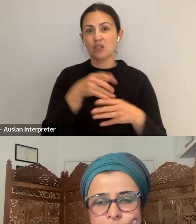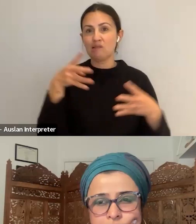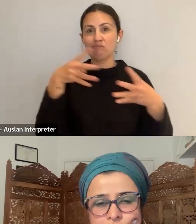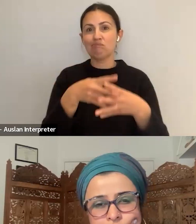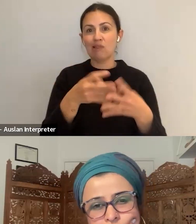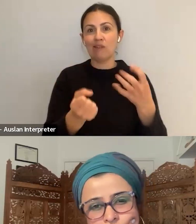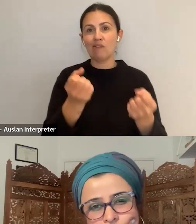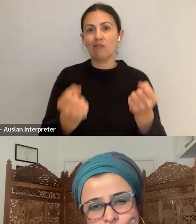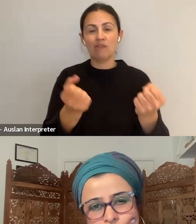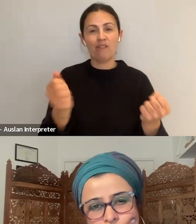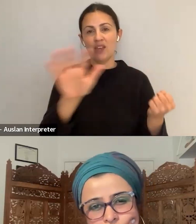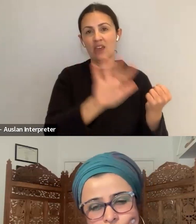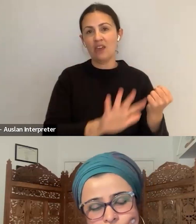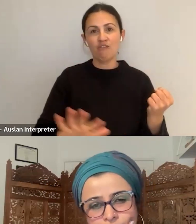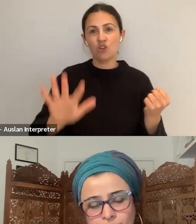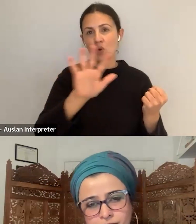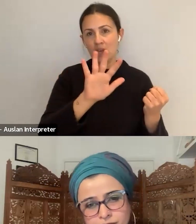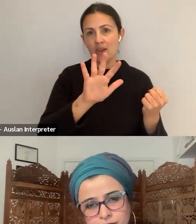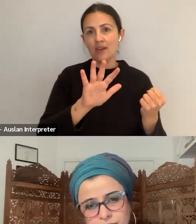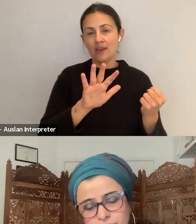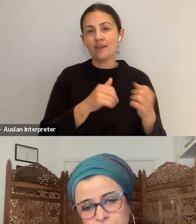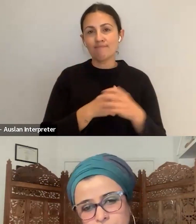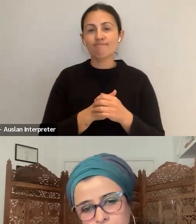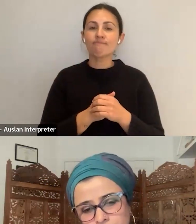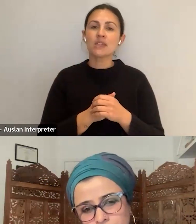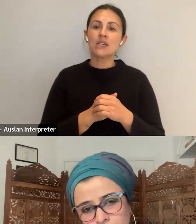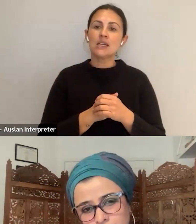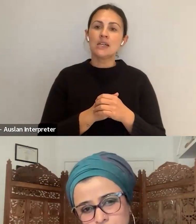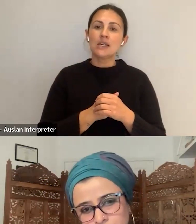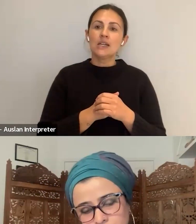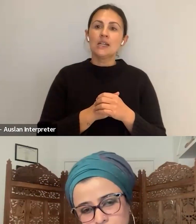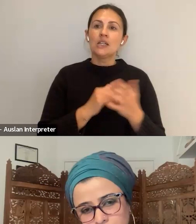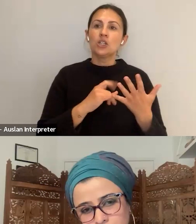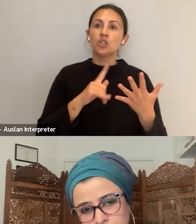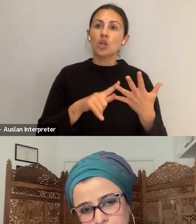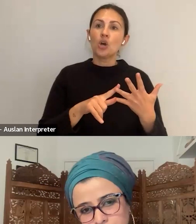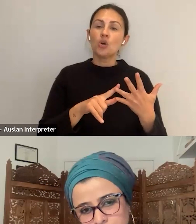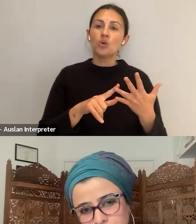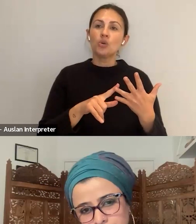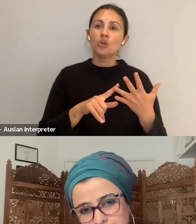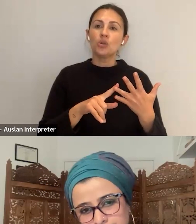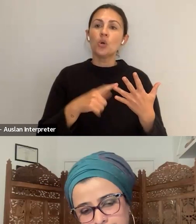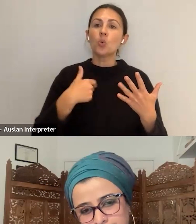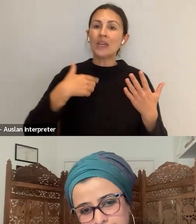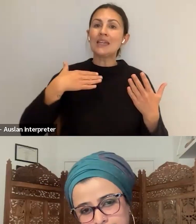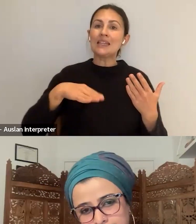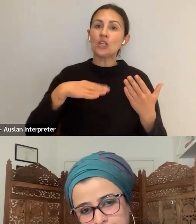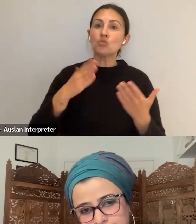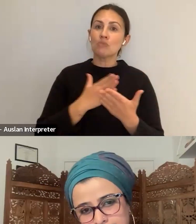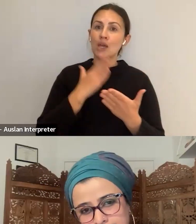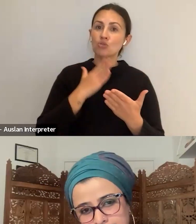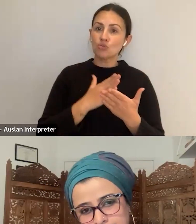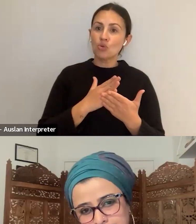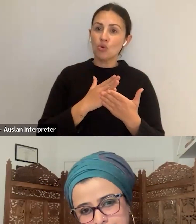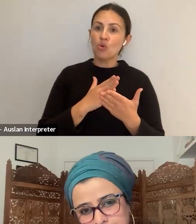too easy to locate racism in the interpersonal. It's very visible in that way. What we also need to be attending to is how it functions